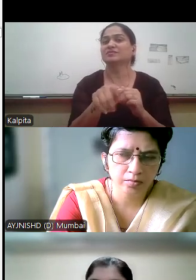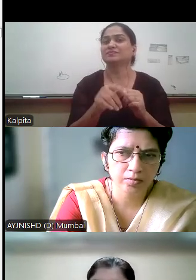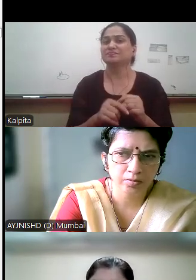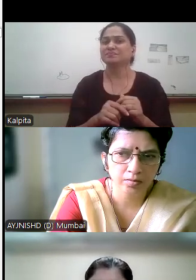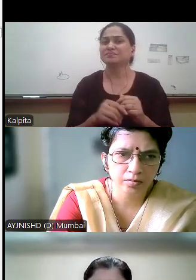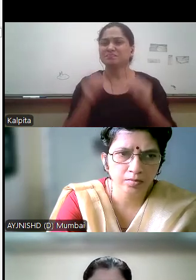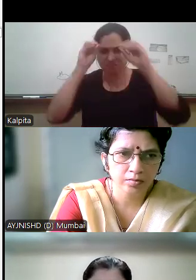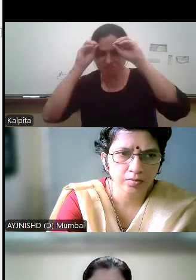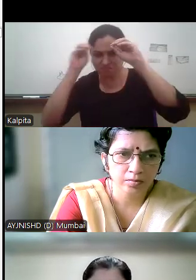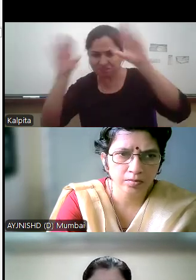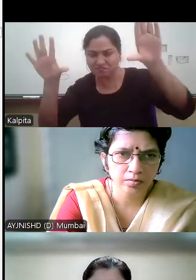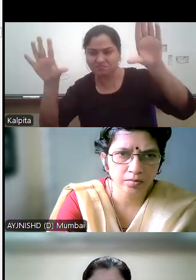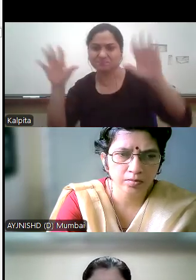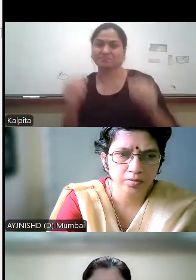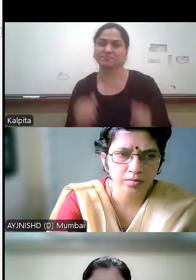about the topic.